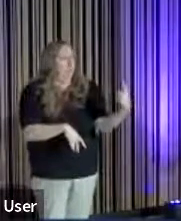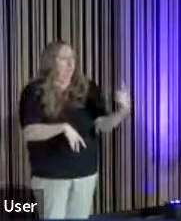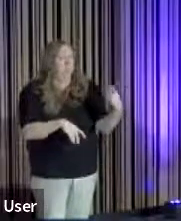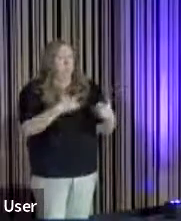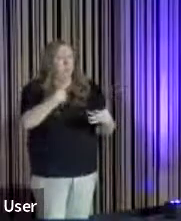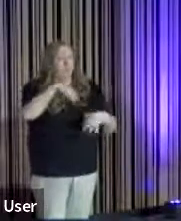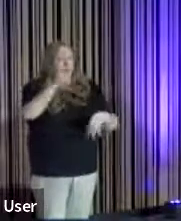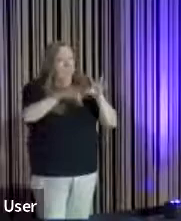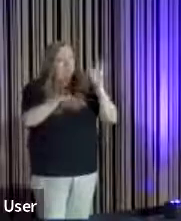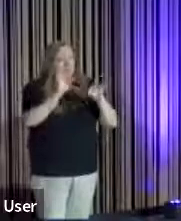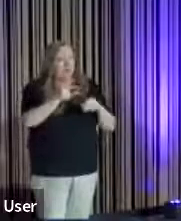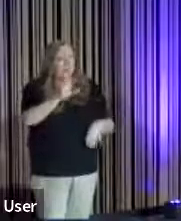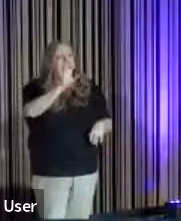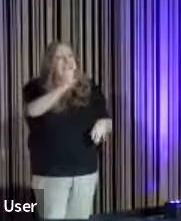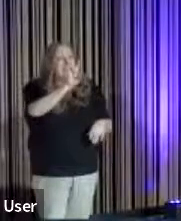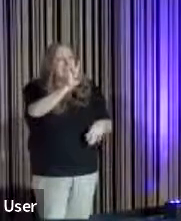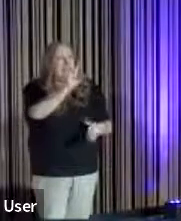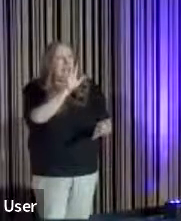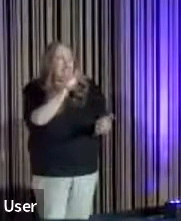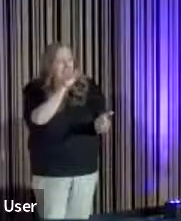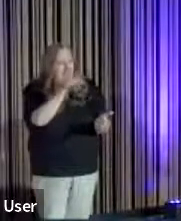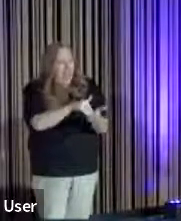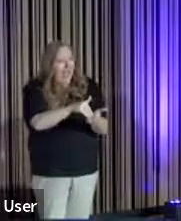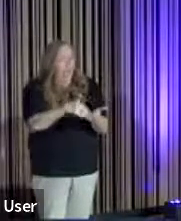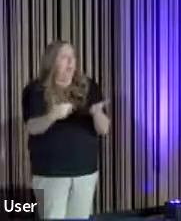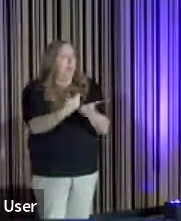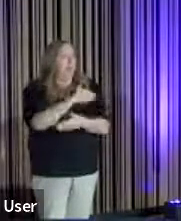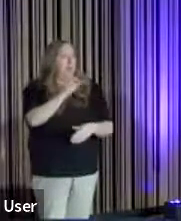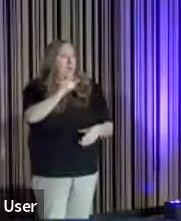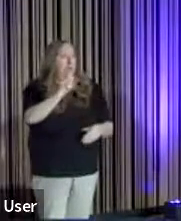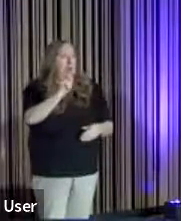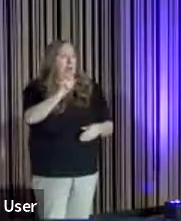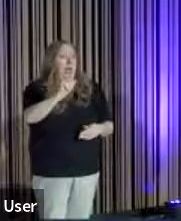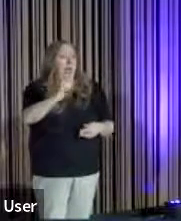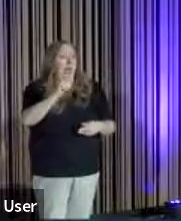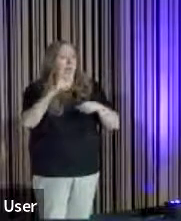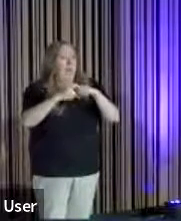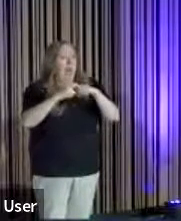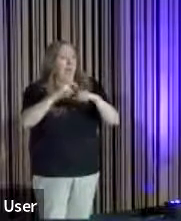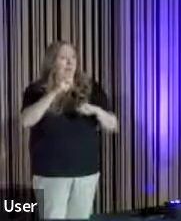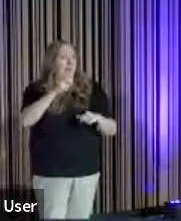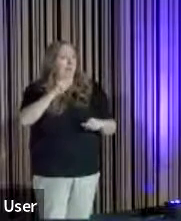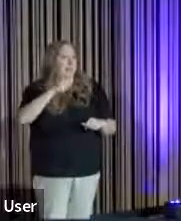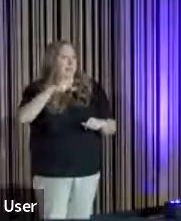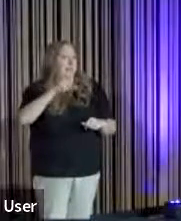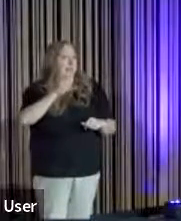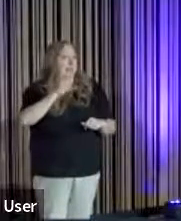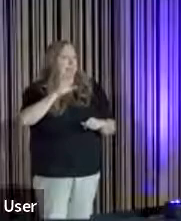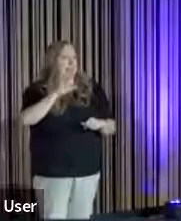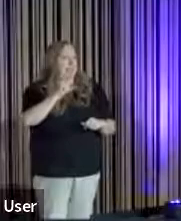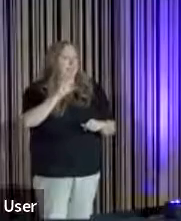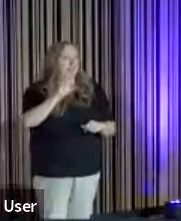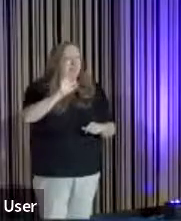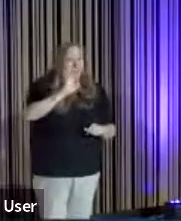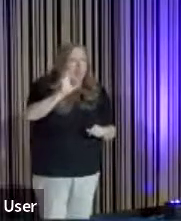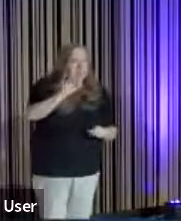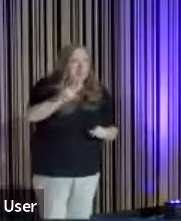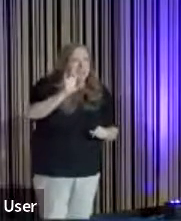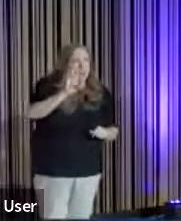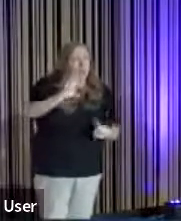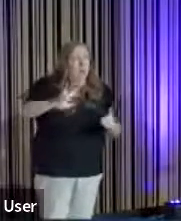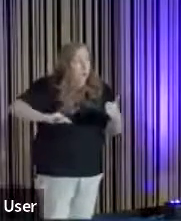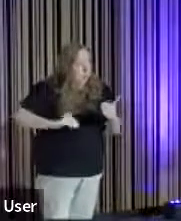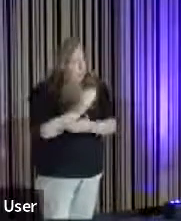found 7,000 new RNA virus species. All of them were new species, 99.7%. Many of